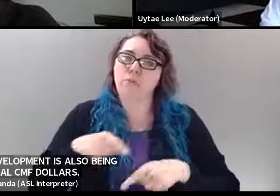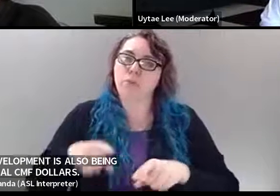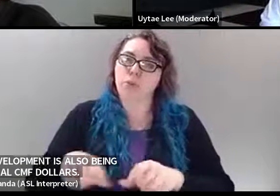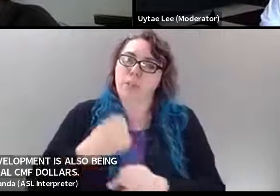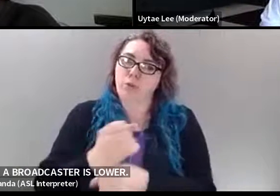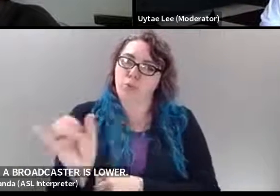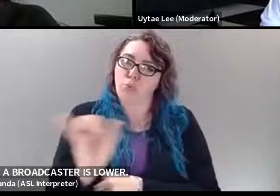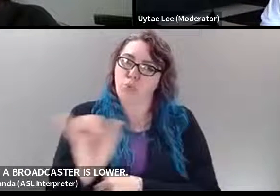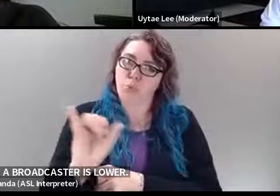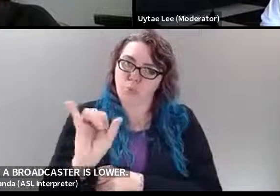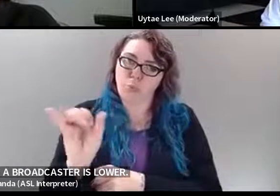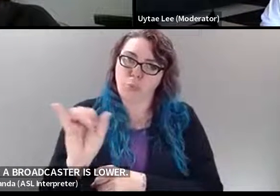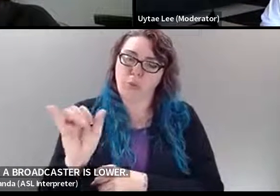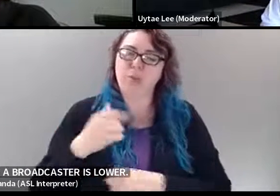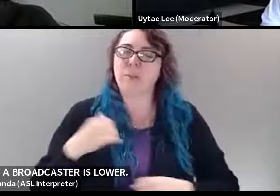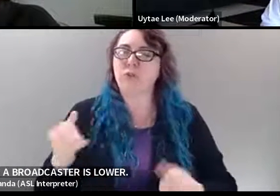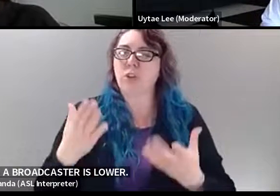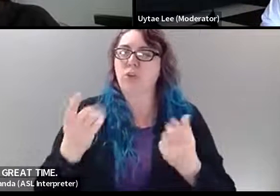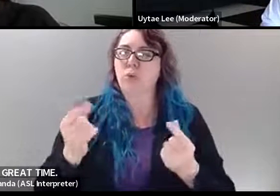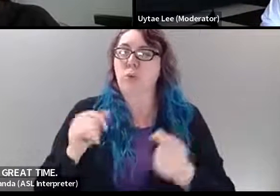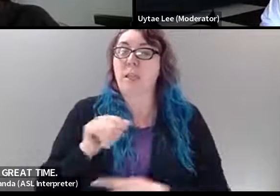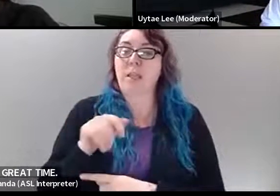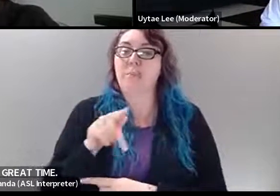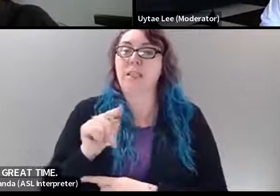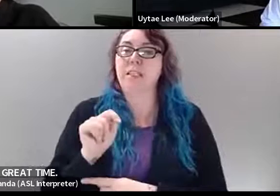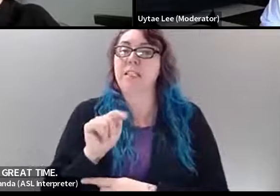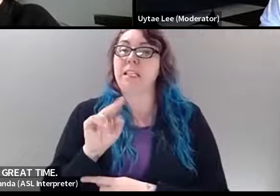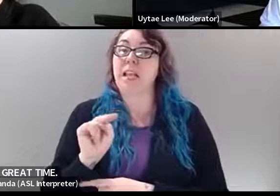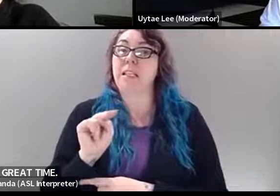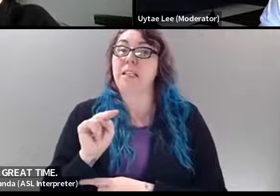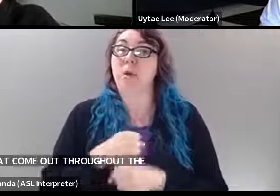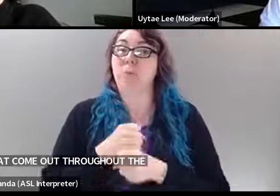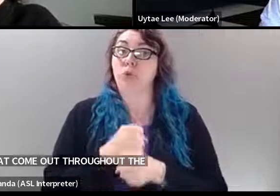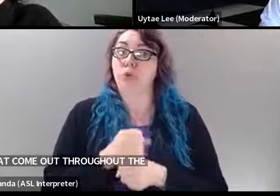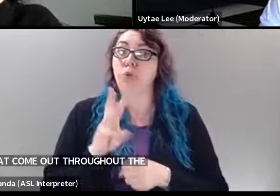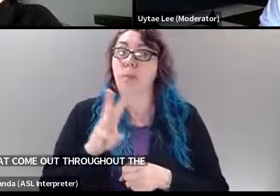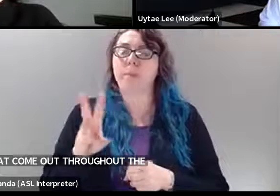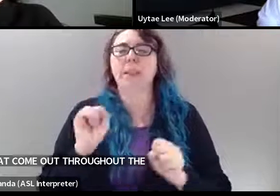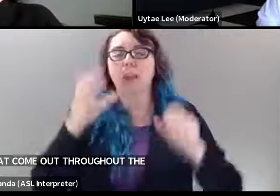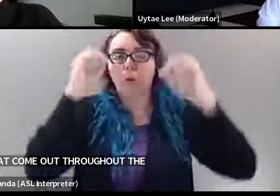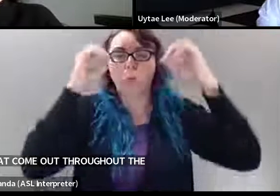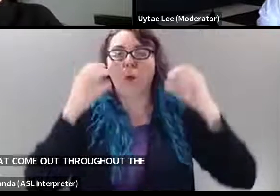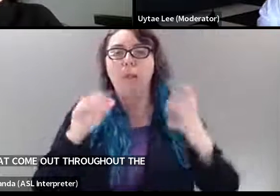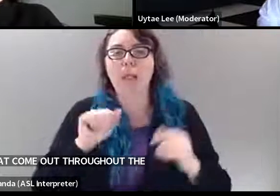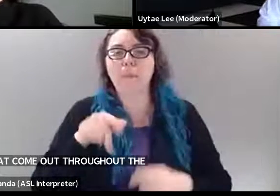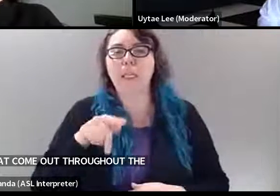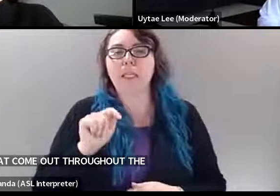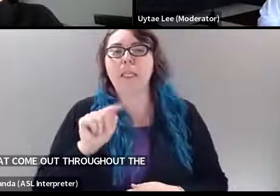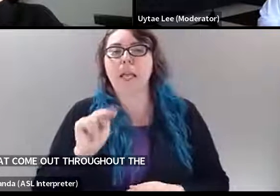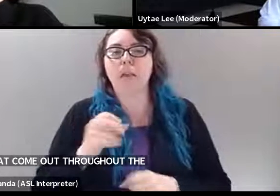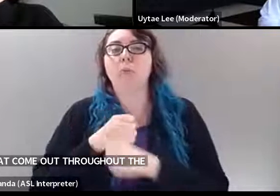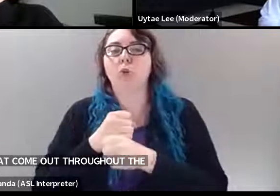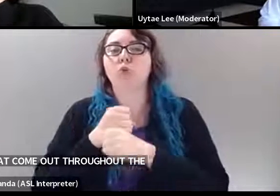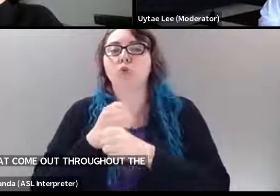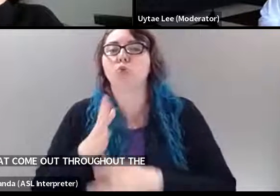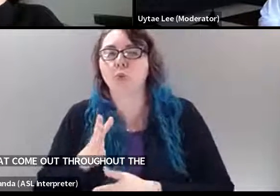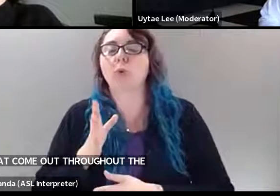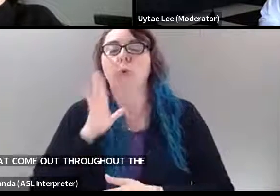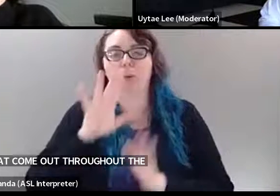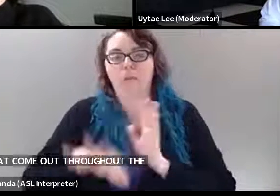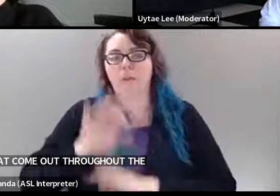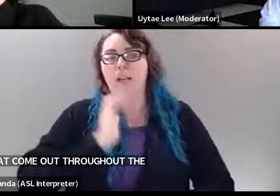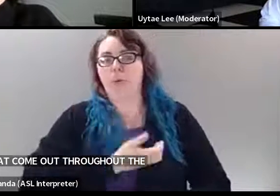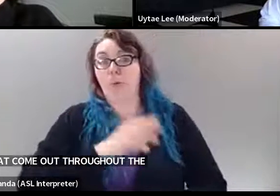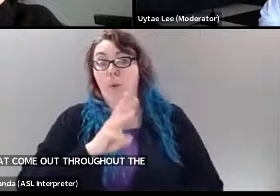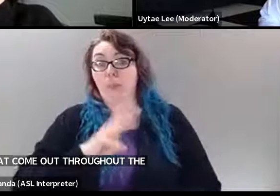APTN producers website. Just Google APTN producers. It'll direct you to our corporate website. And you can sign up for